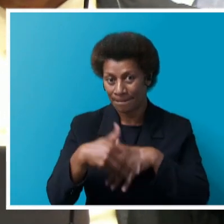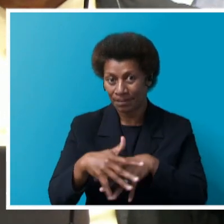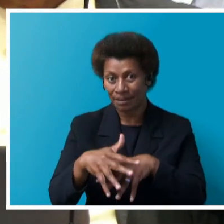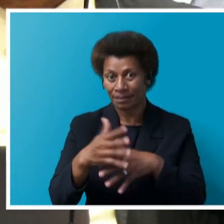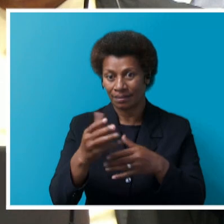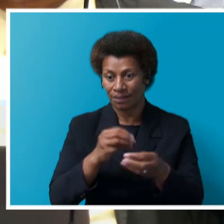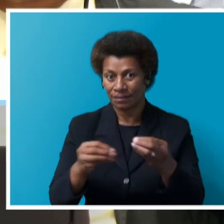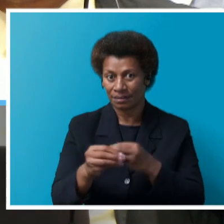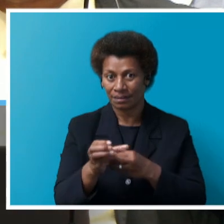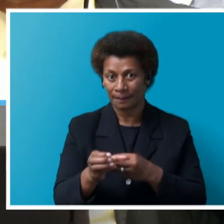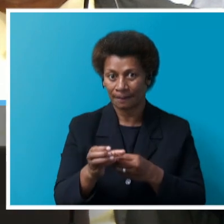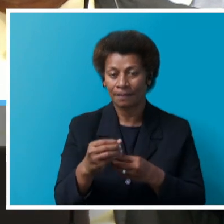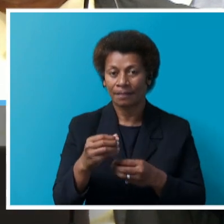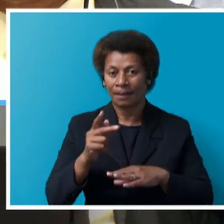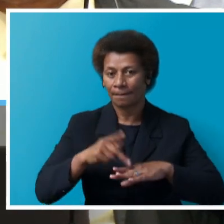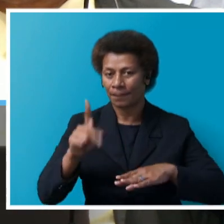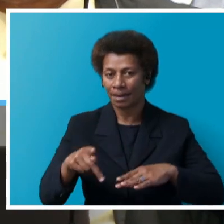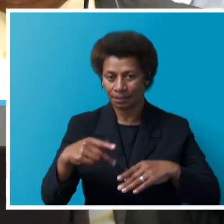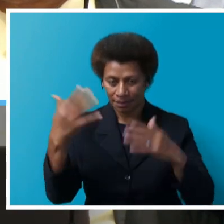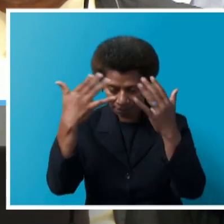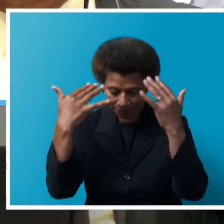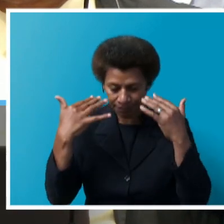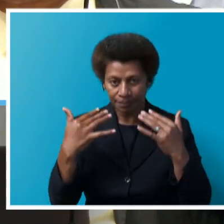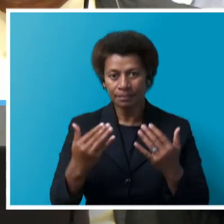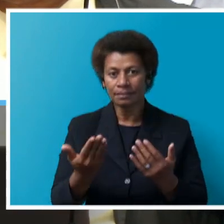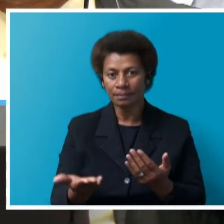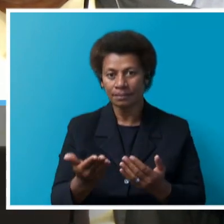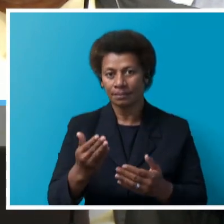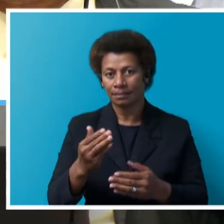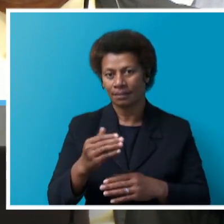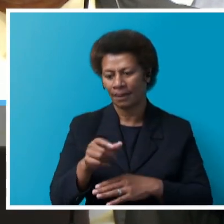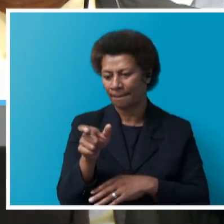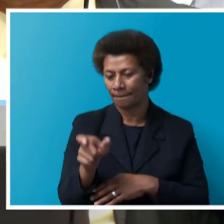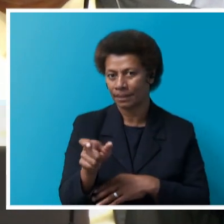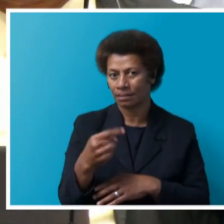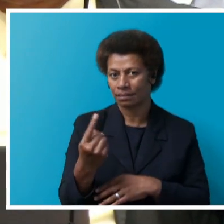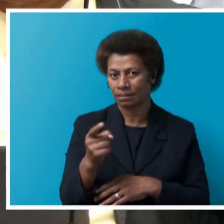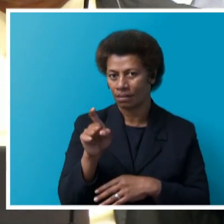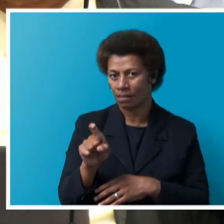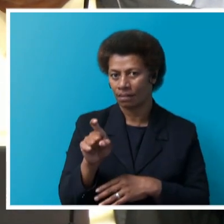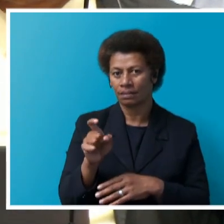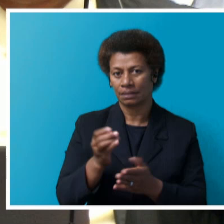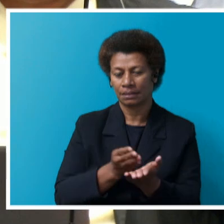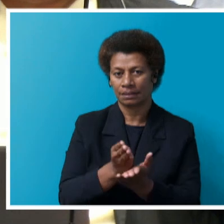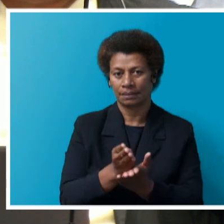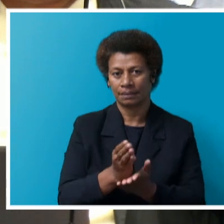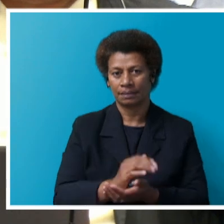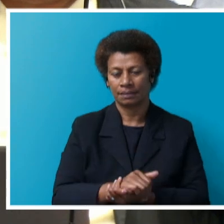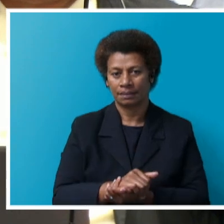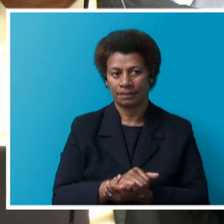of Parliament, yet beyond those roles, he stands among those who are called by destiny to serve. His journey is